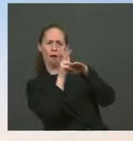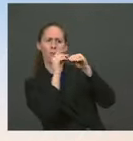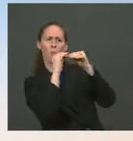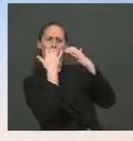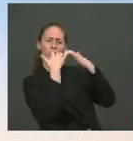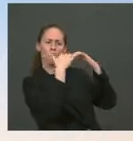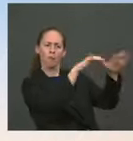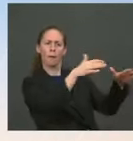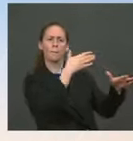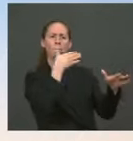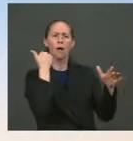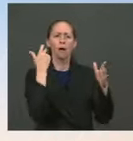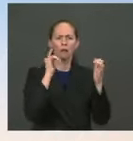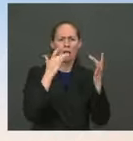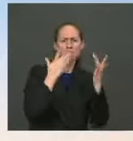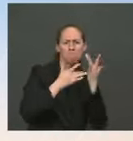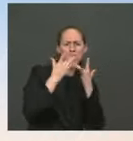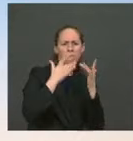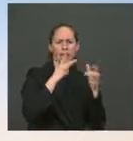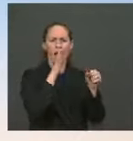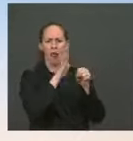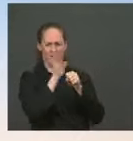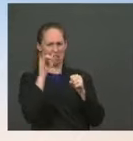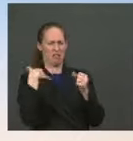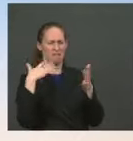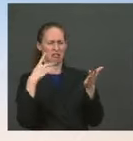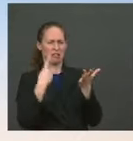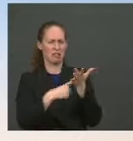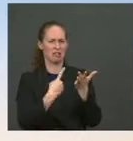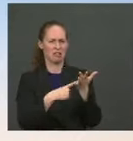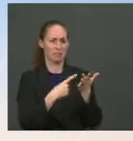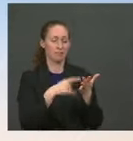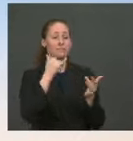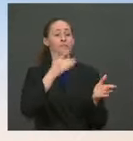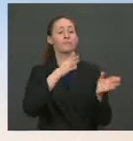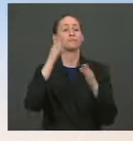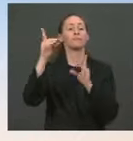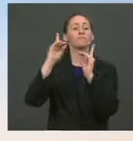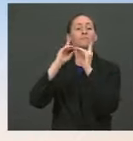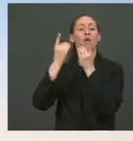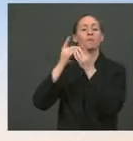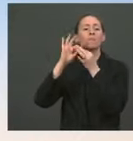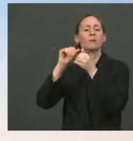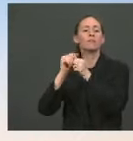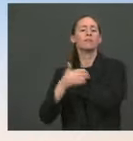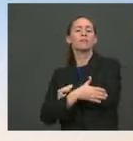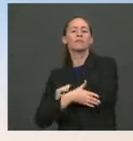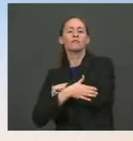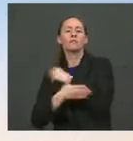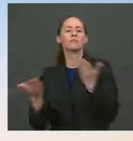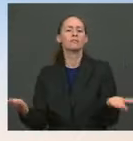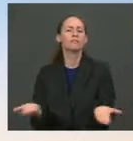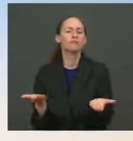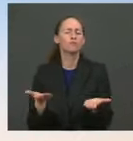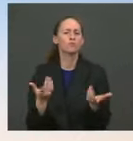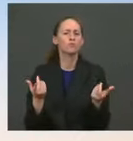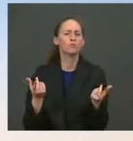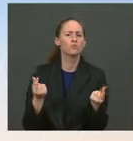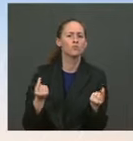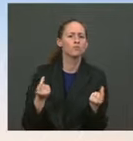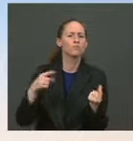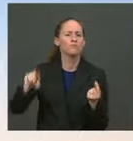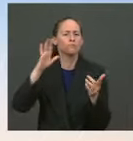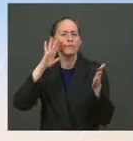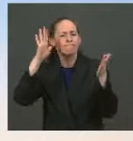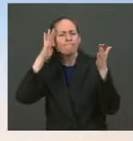of obvious there. The Department of Interior is going to be on strengthening the climate resilience and the impact of Native communities. We have the Department